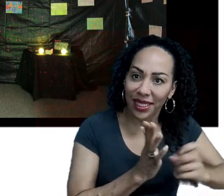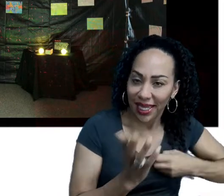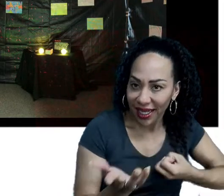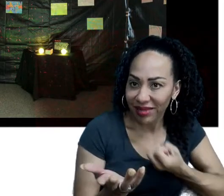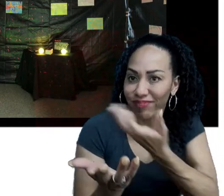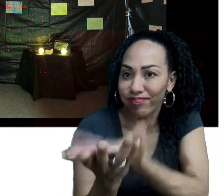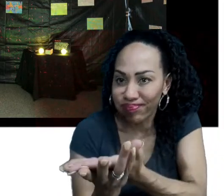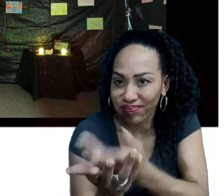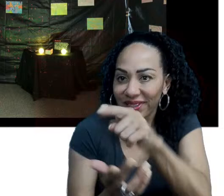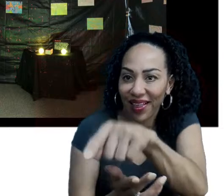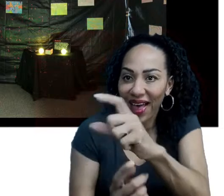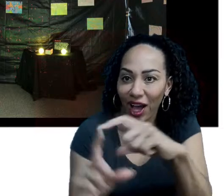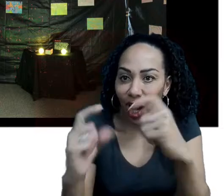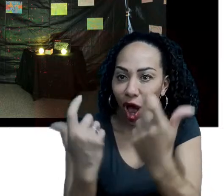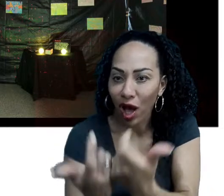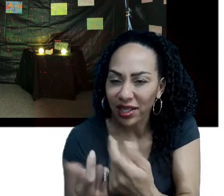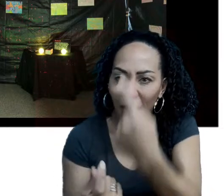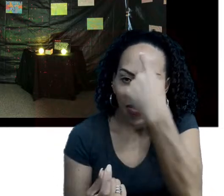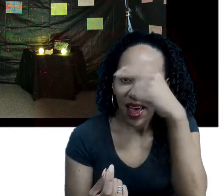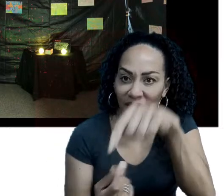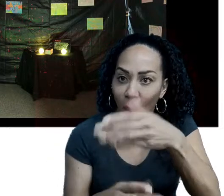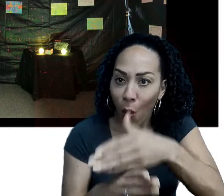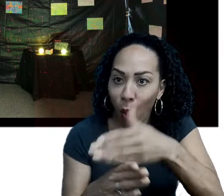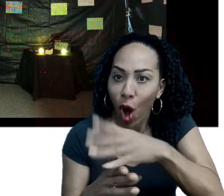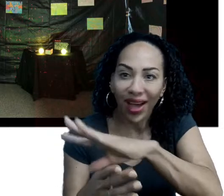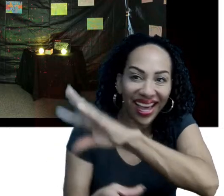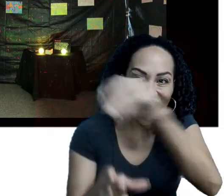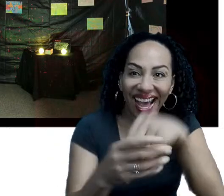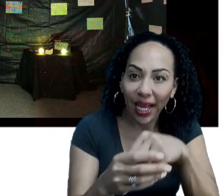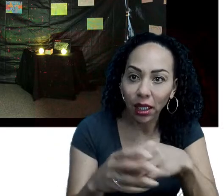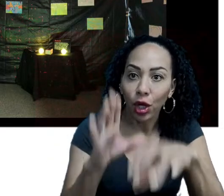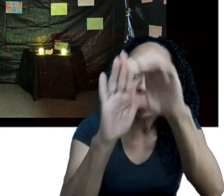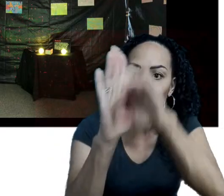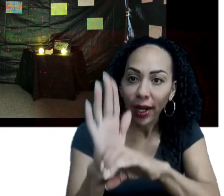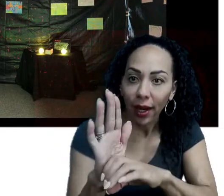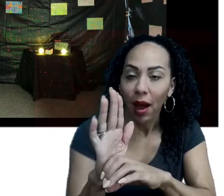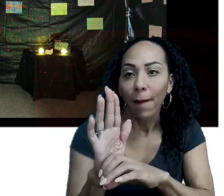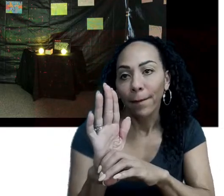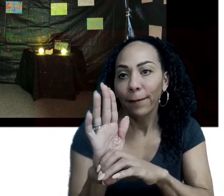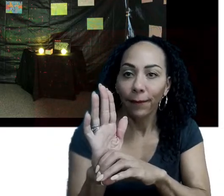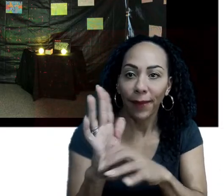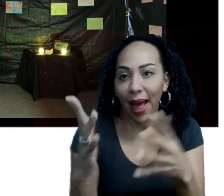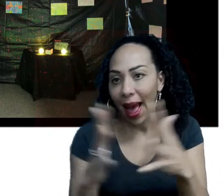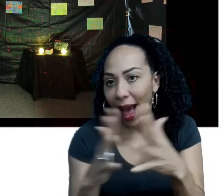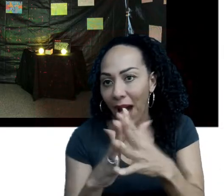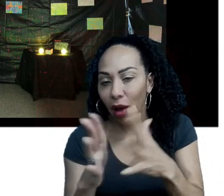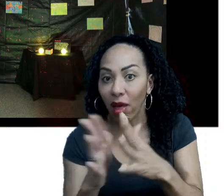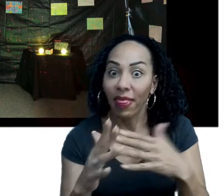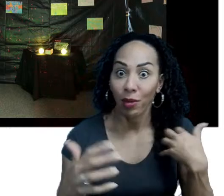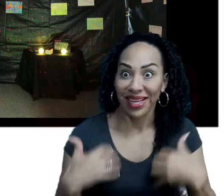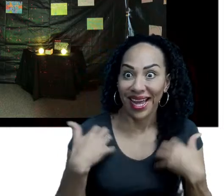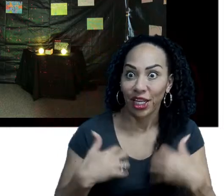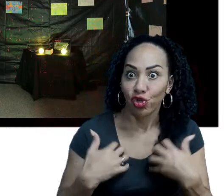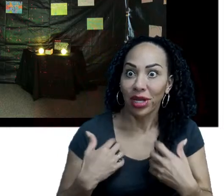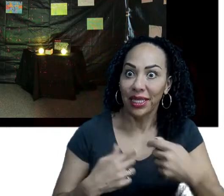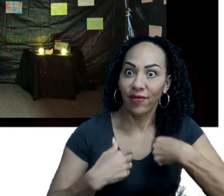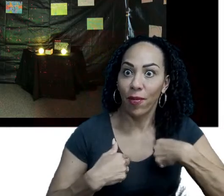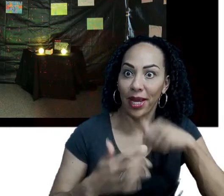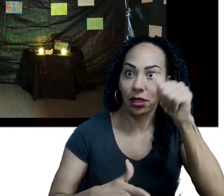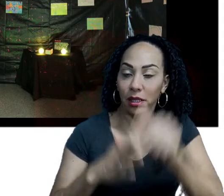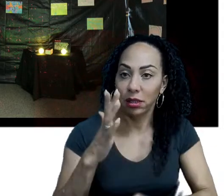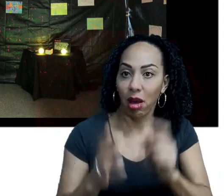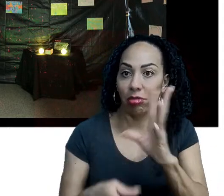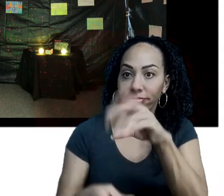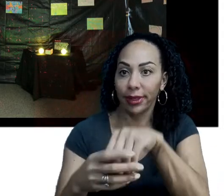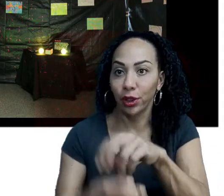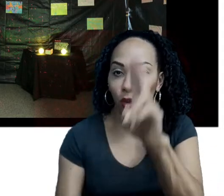applied into the curriculum. And this was an interesting thing for us. This was a really interesting place for me to start, because one of the key phrases around that